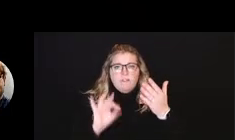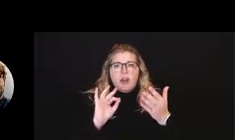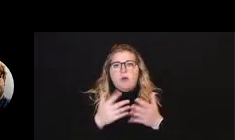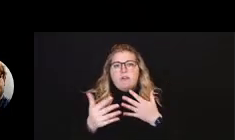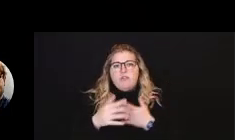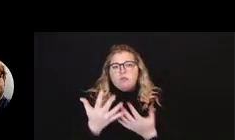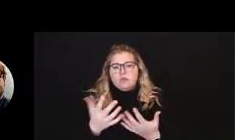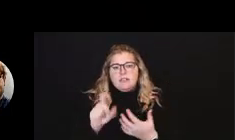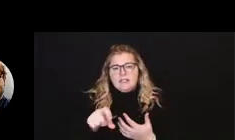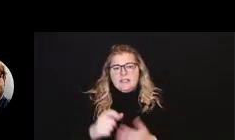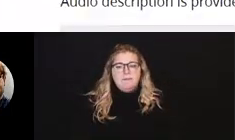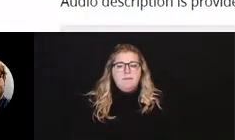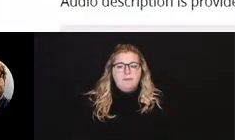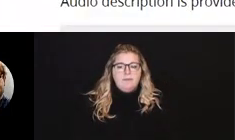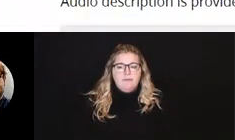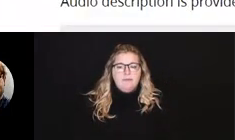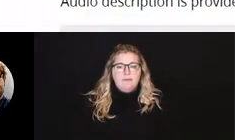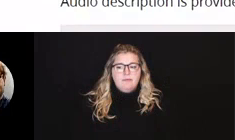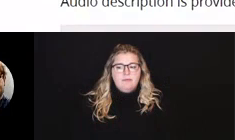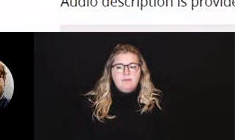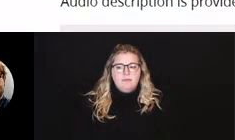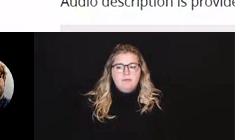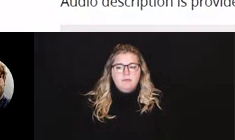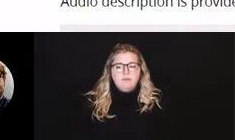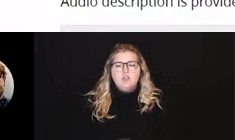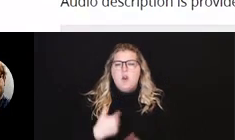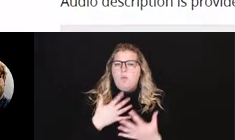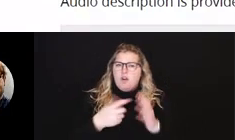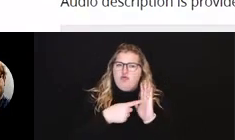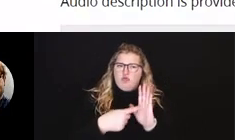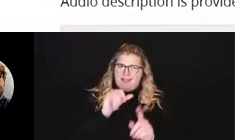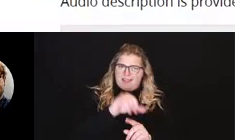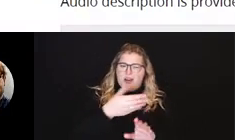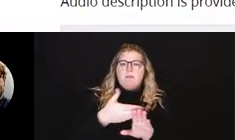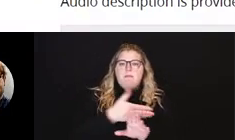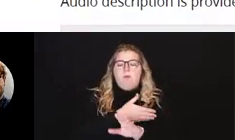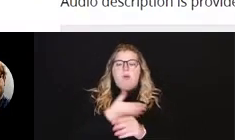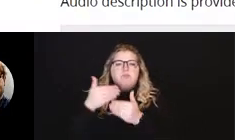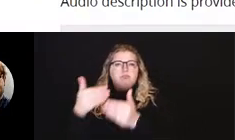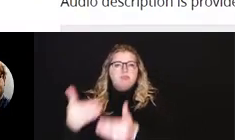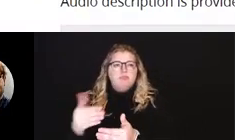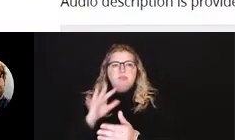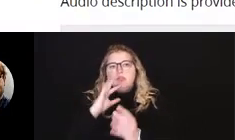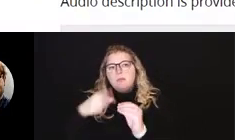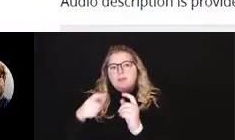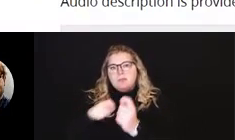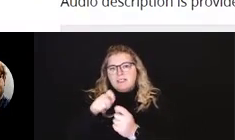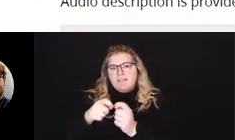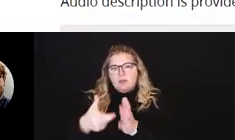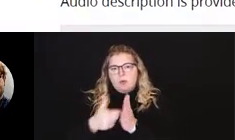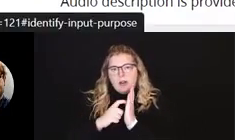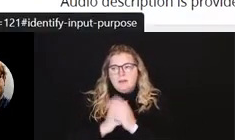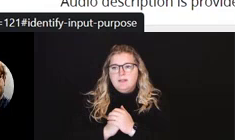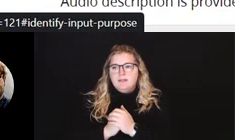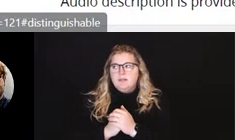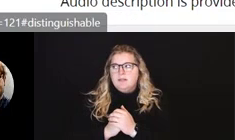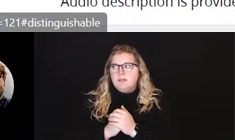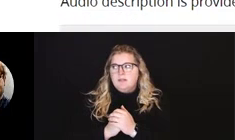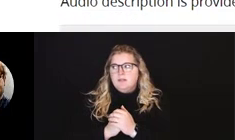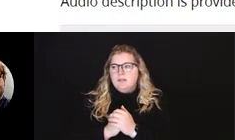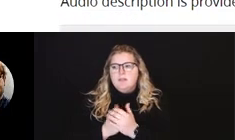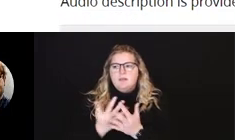one resource related to WCAG before moving on and talking about some of these specific requirements. I want to check, just kind of